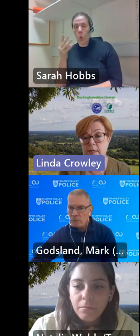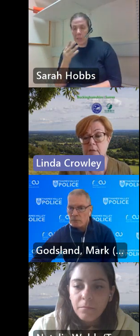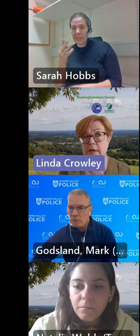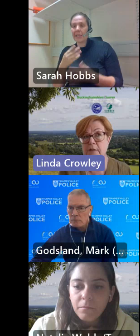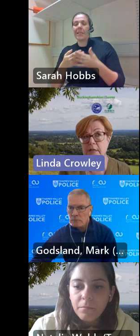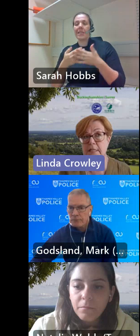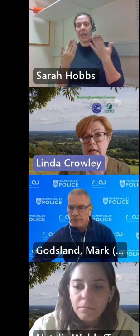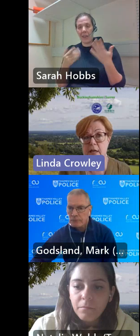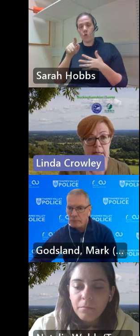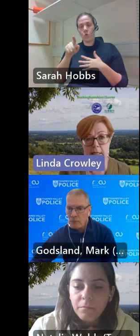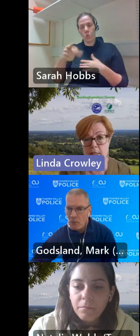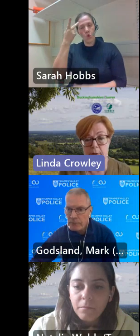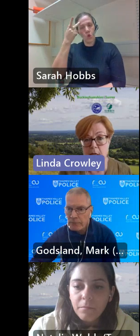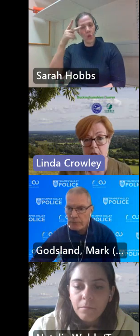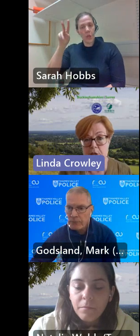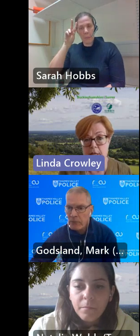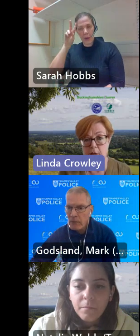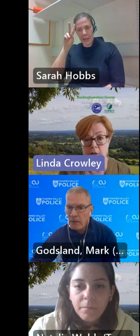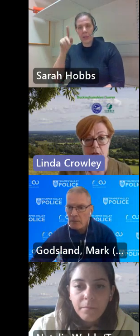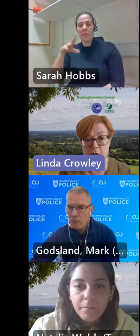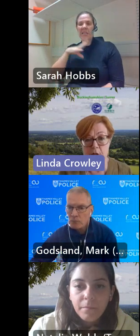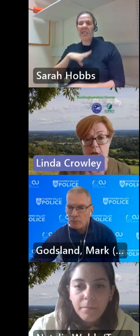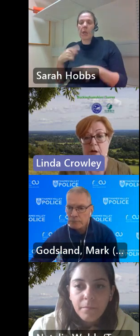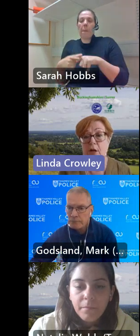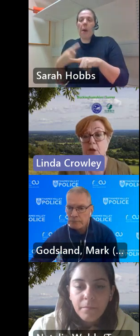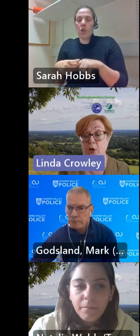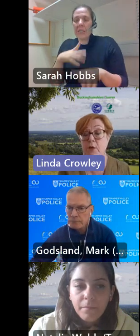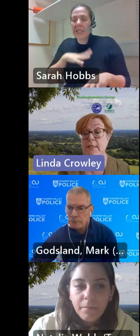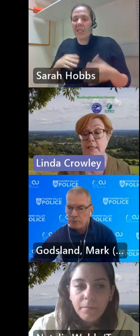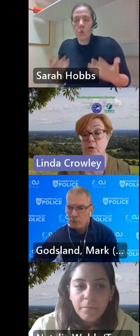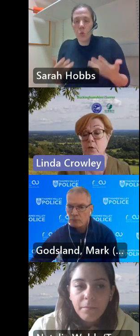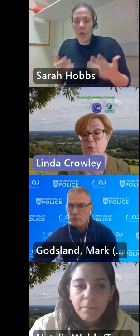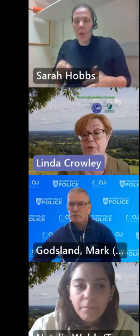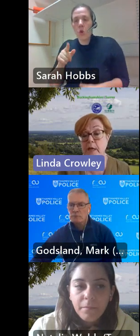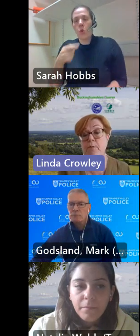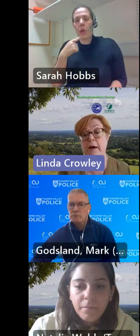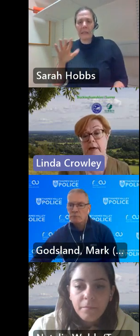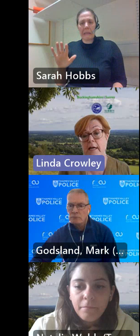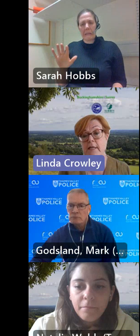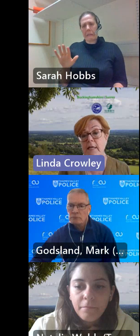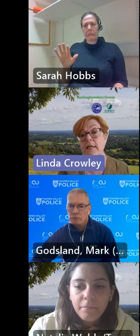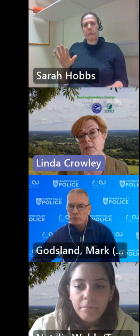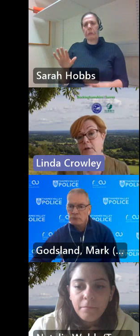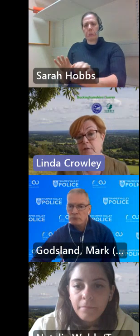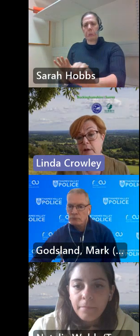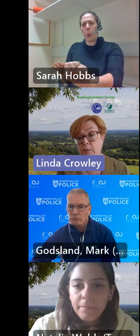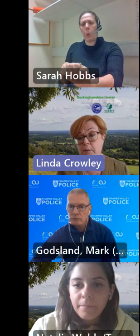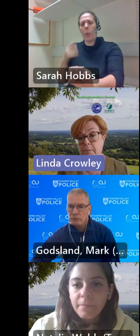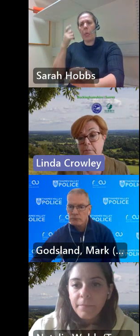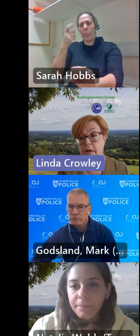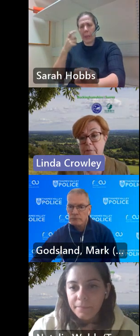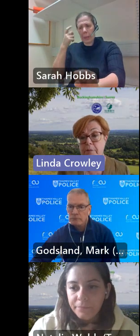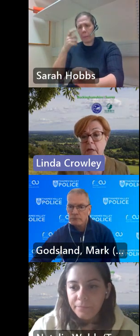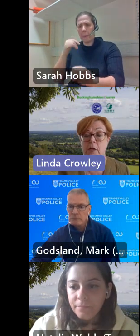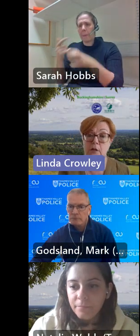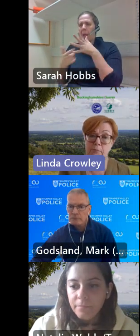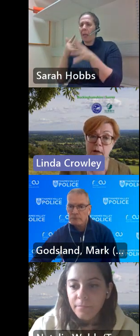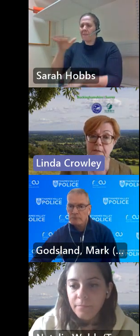mind, so that if they say, oh, it needs doing urgently, da, da, da, da, you can still think about that, take it to another family